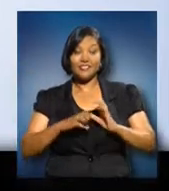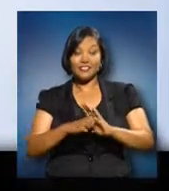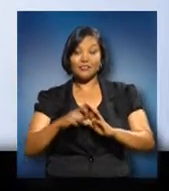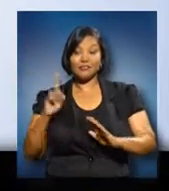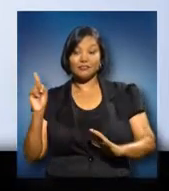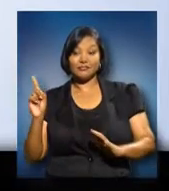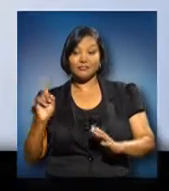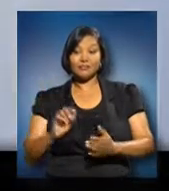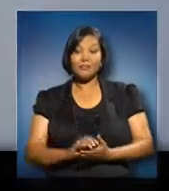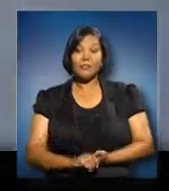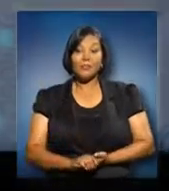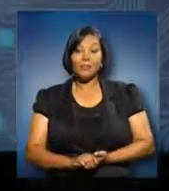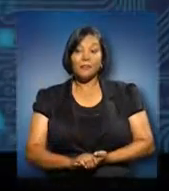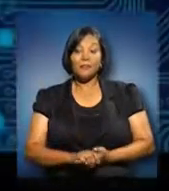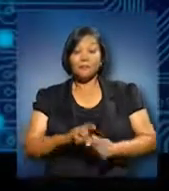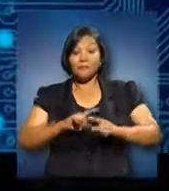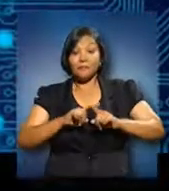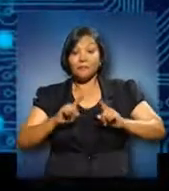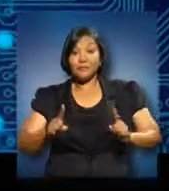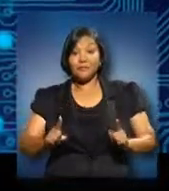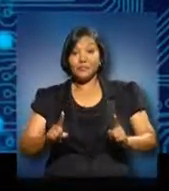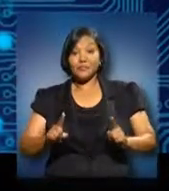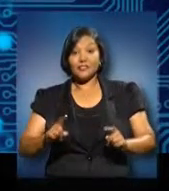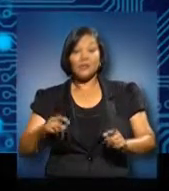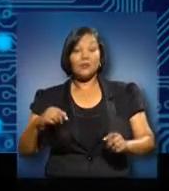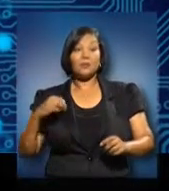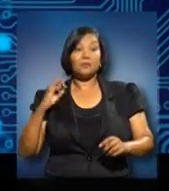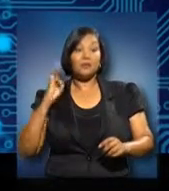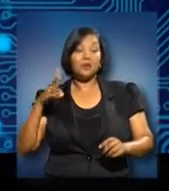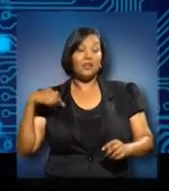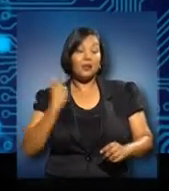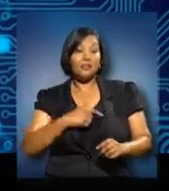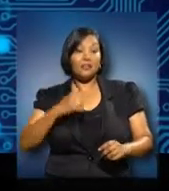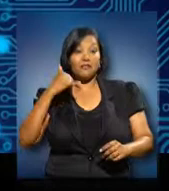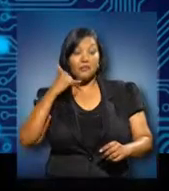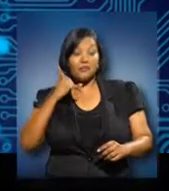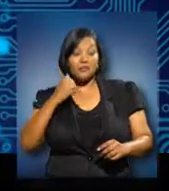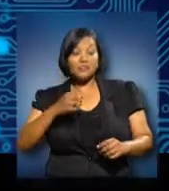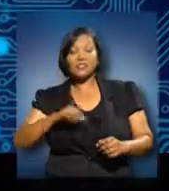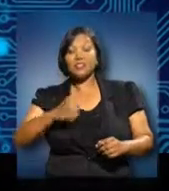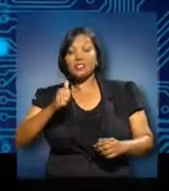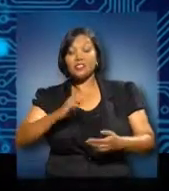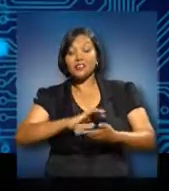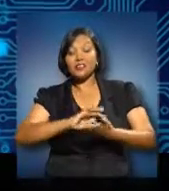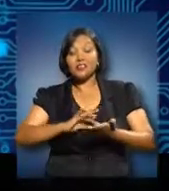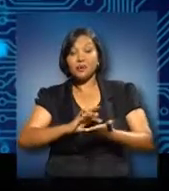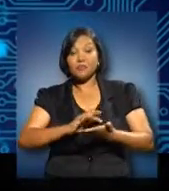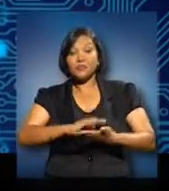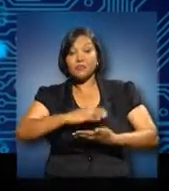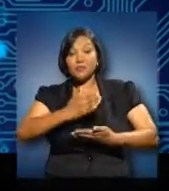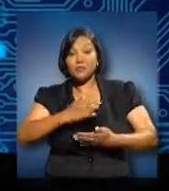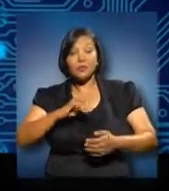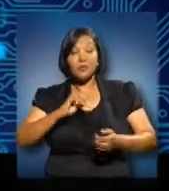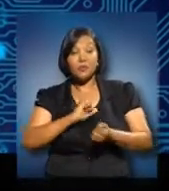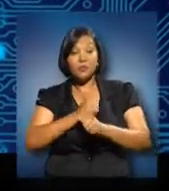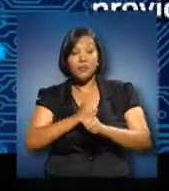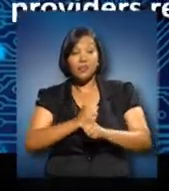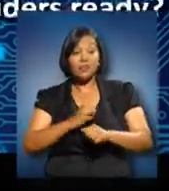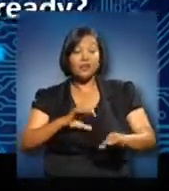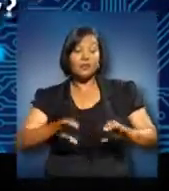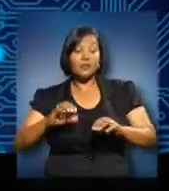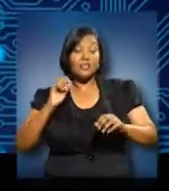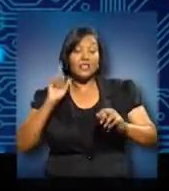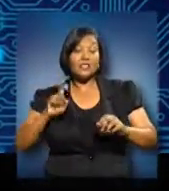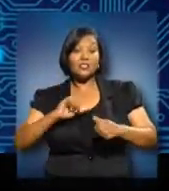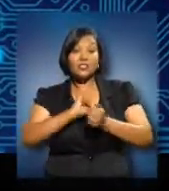trillion addresses. But are our everyday devices compatible? Do we need to switch now? Are our